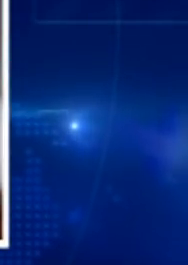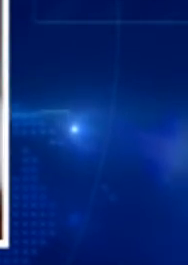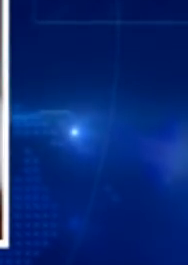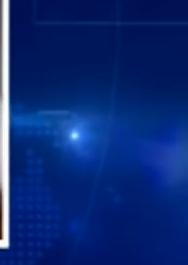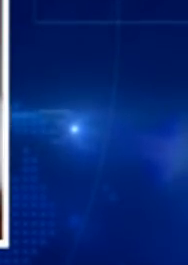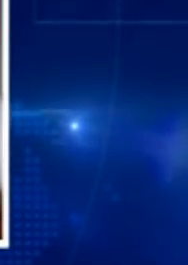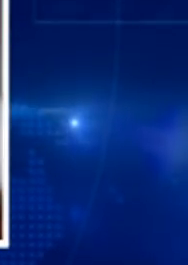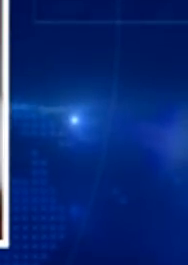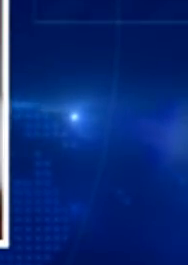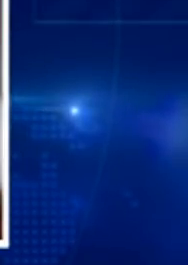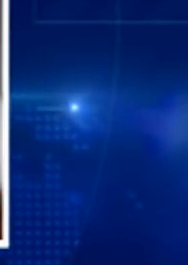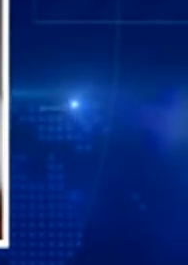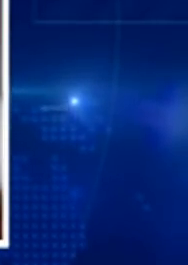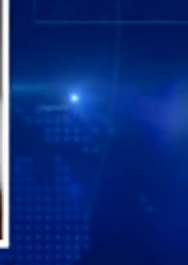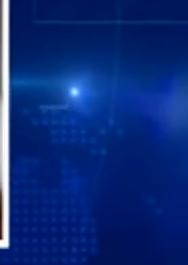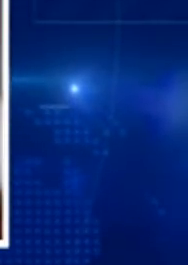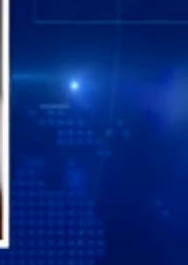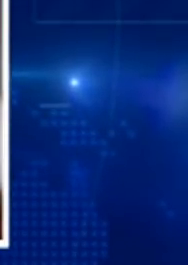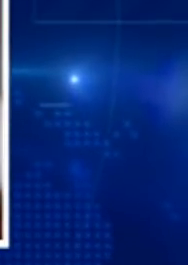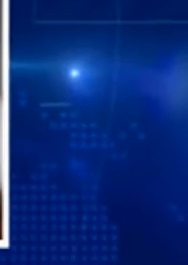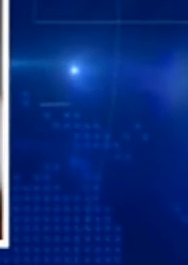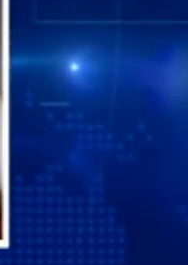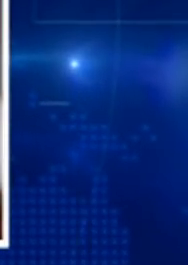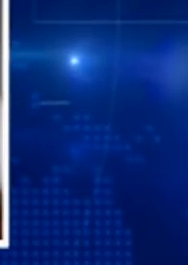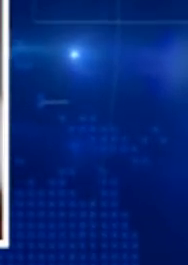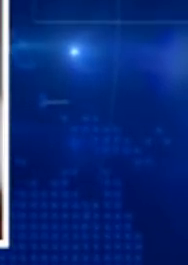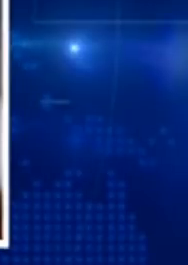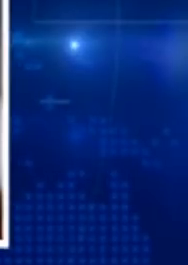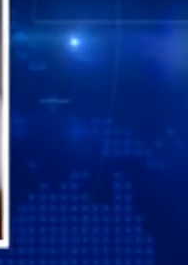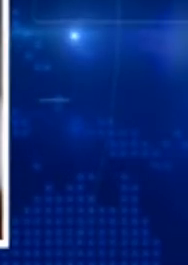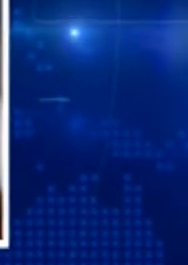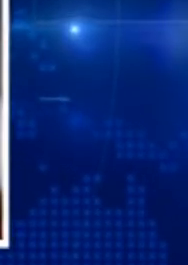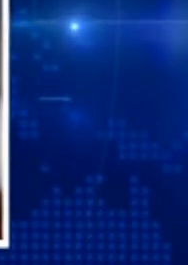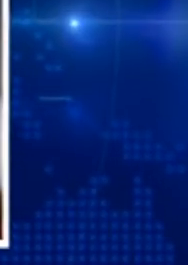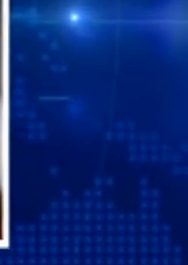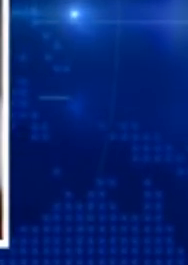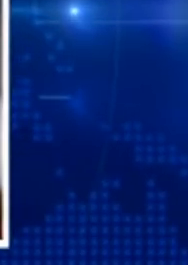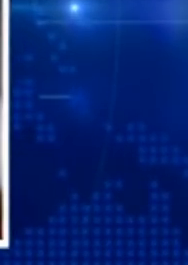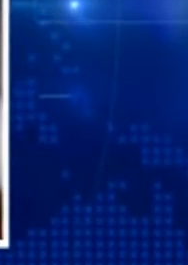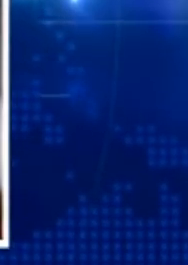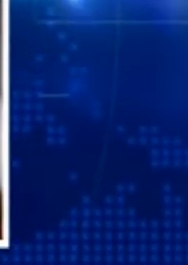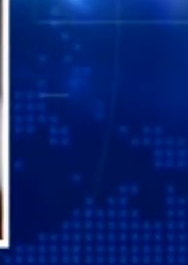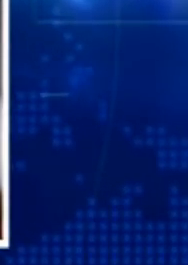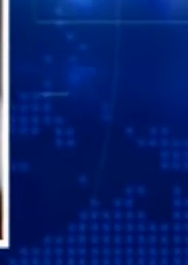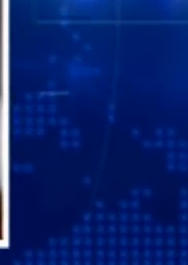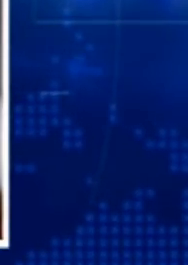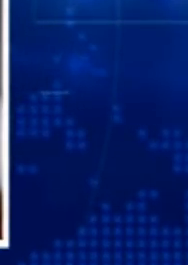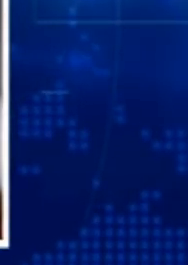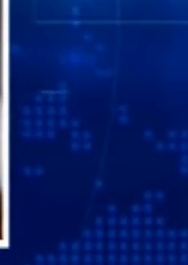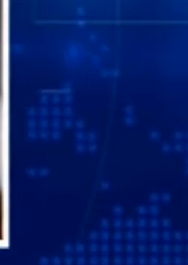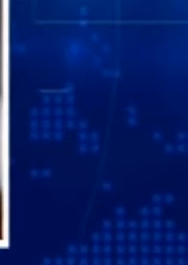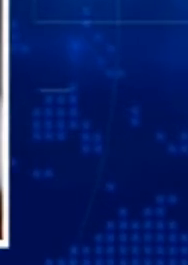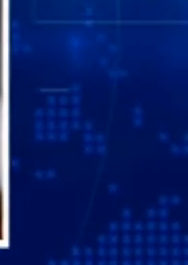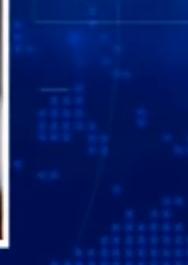past 11. 10 past 11. No, sorry, my lady, I see it's 5 past 11. I Yes. don't know whether it would